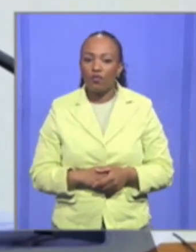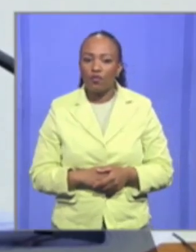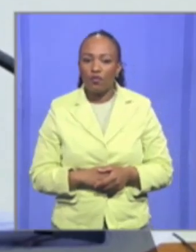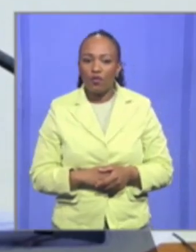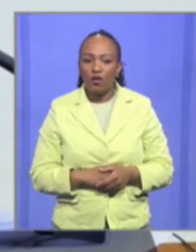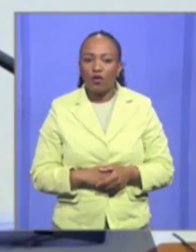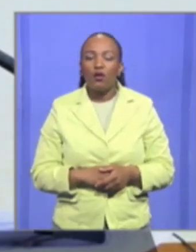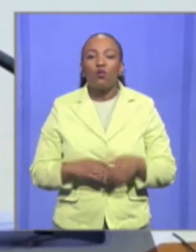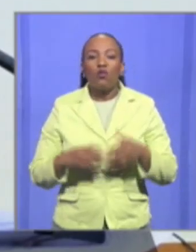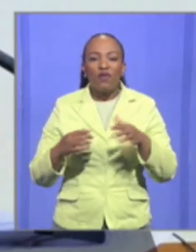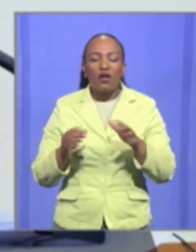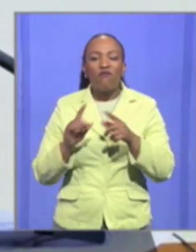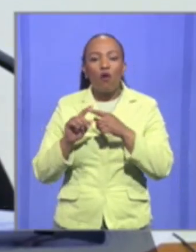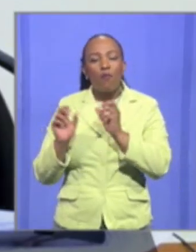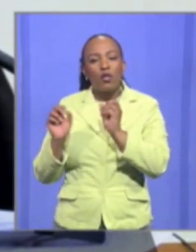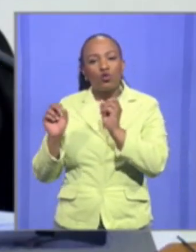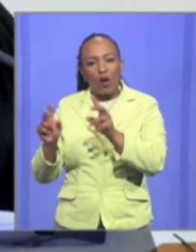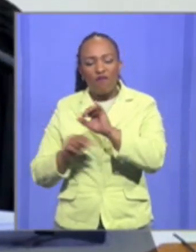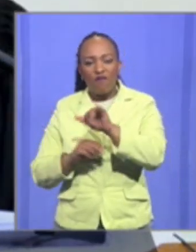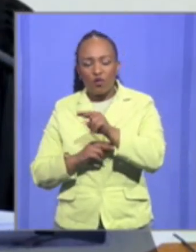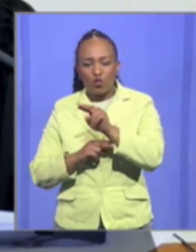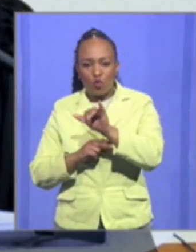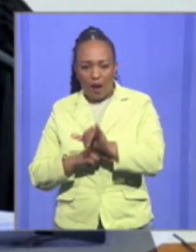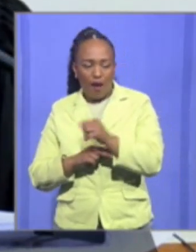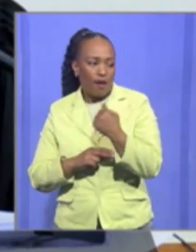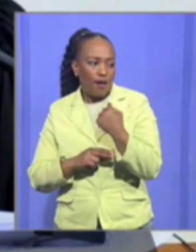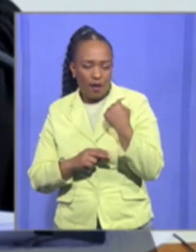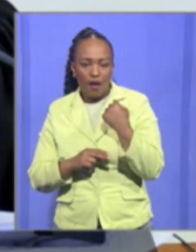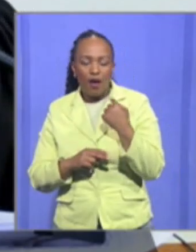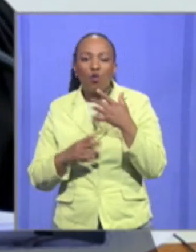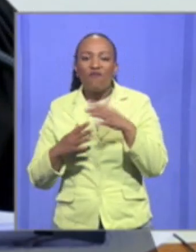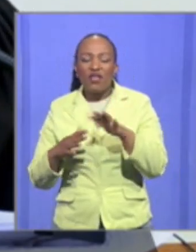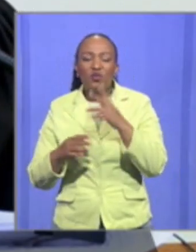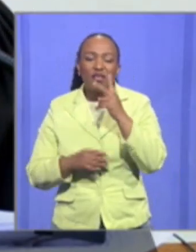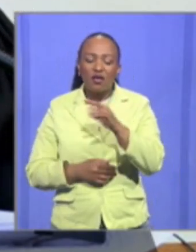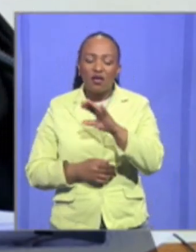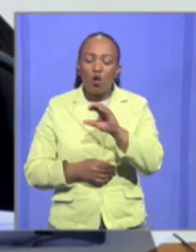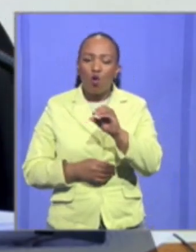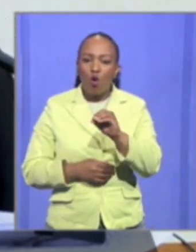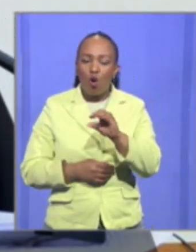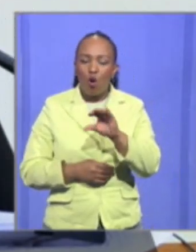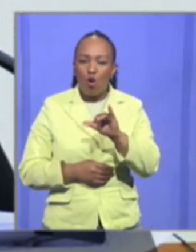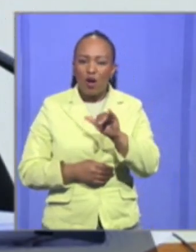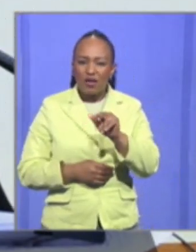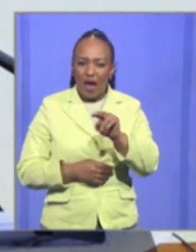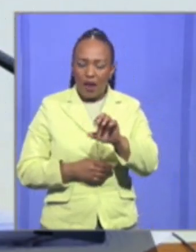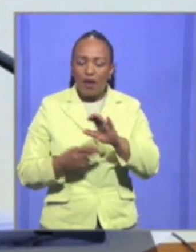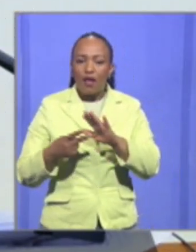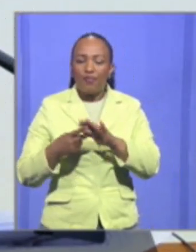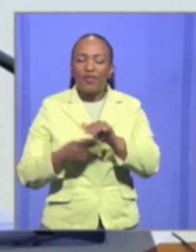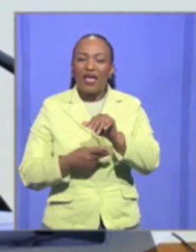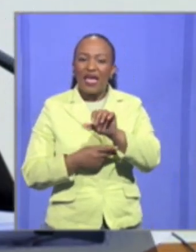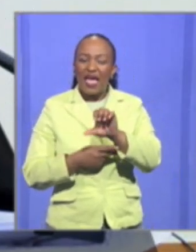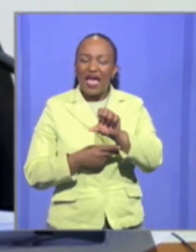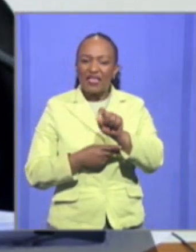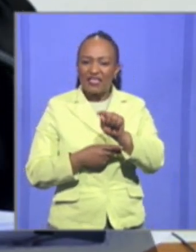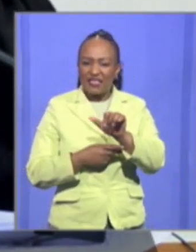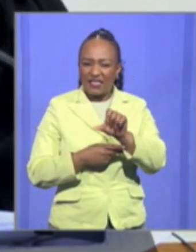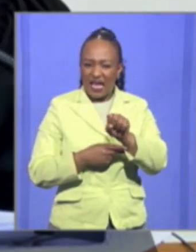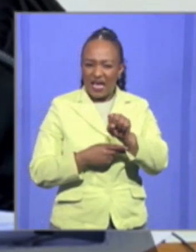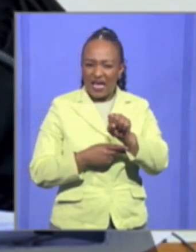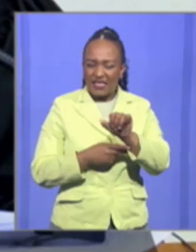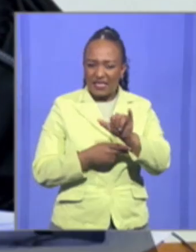on the 12th of July, and in this scene there's cocaine and ecstasy. And as you testified, you only testified